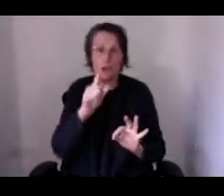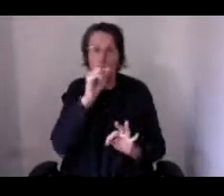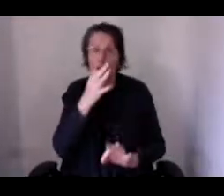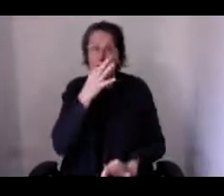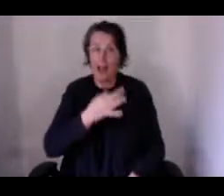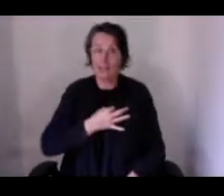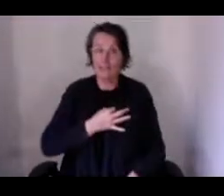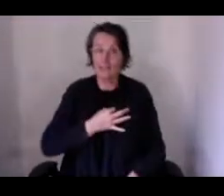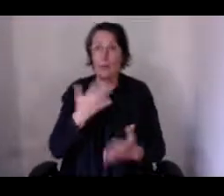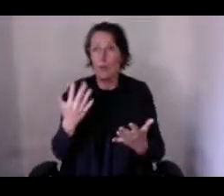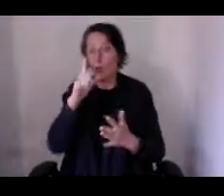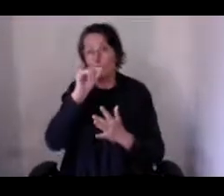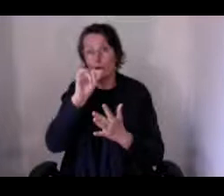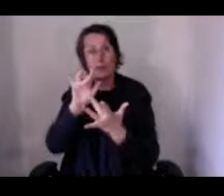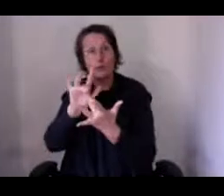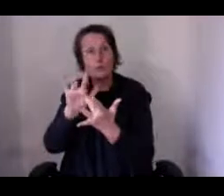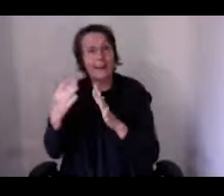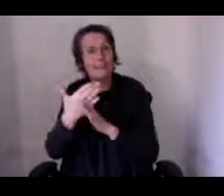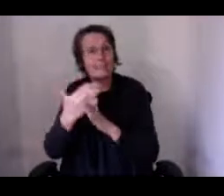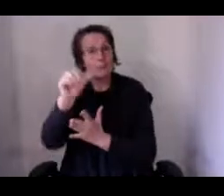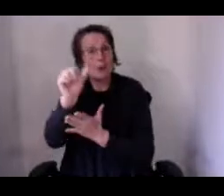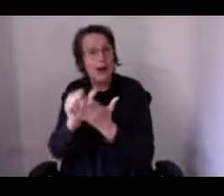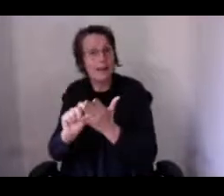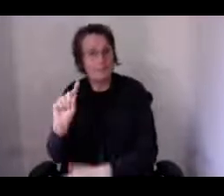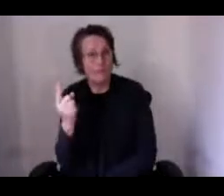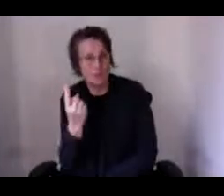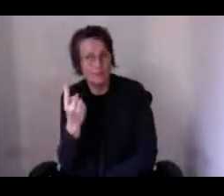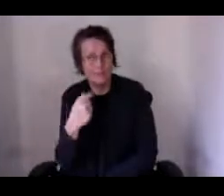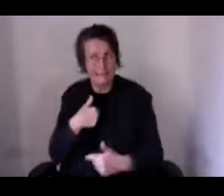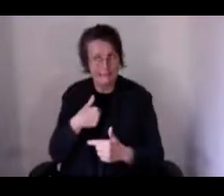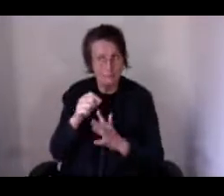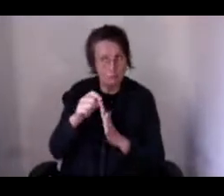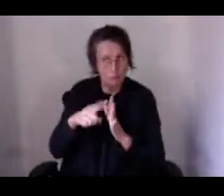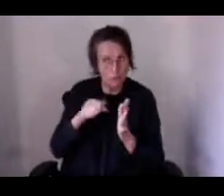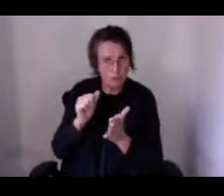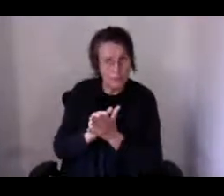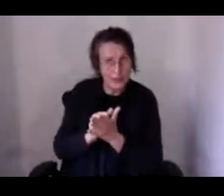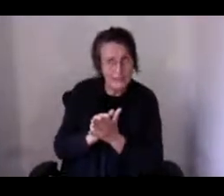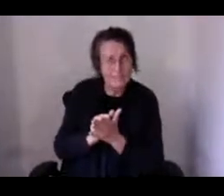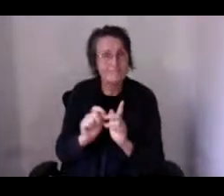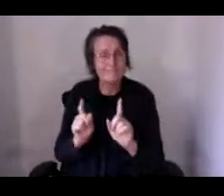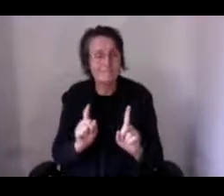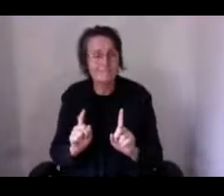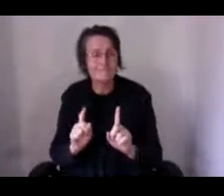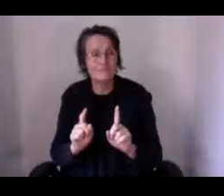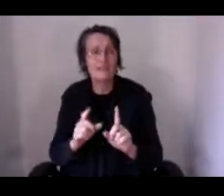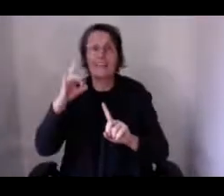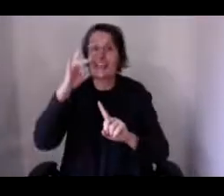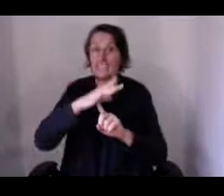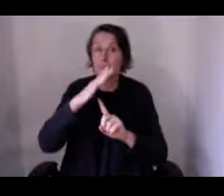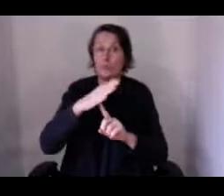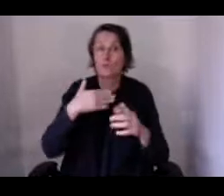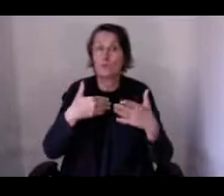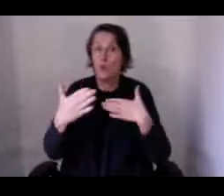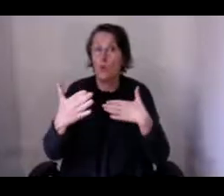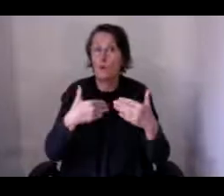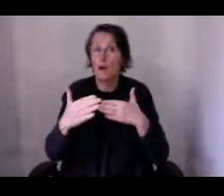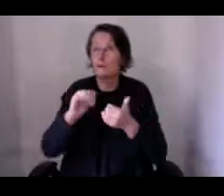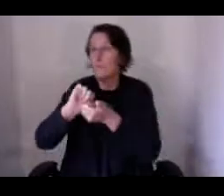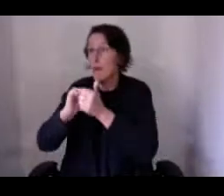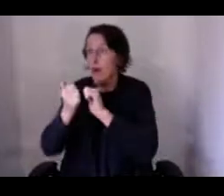with Accessible Arts first, just to have that initial conversation. It's really important to organise any partners, collaborators